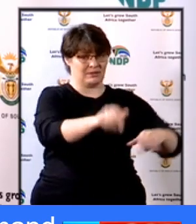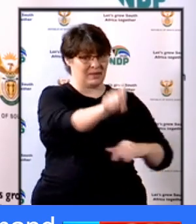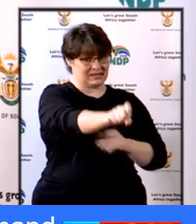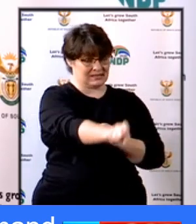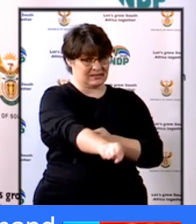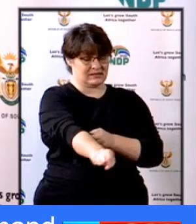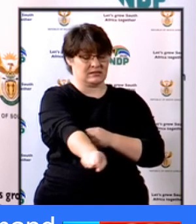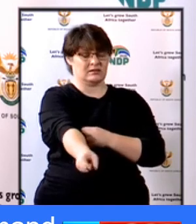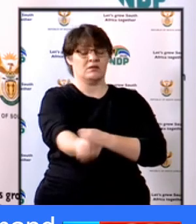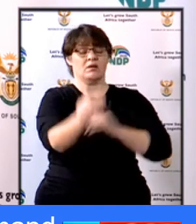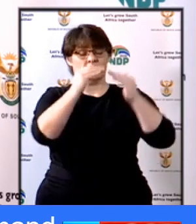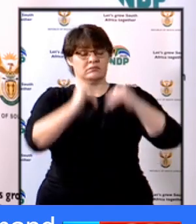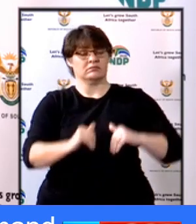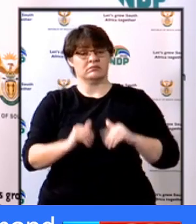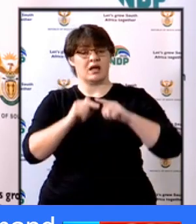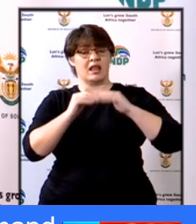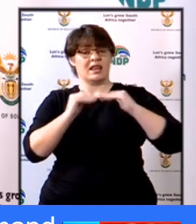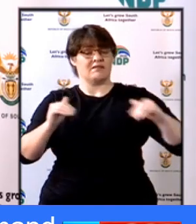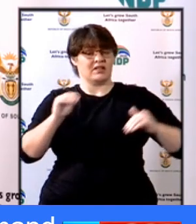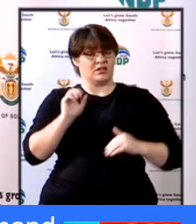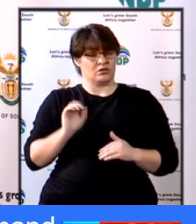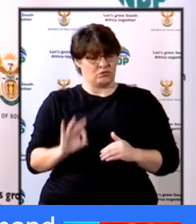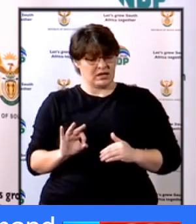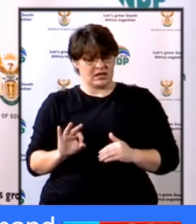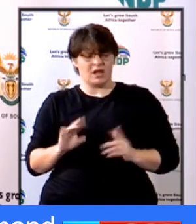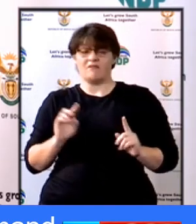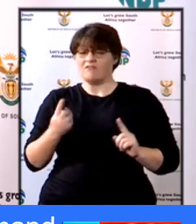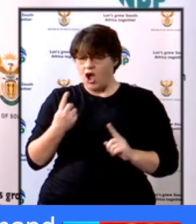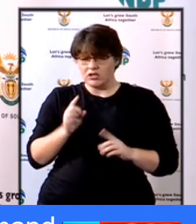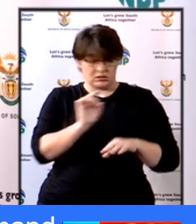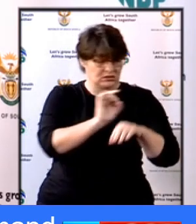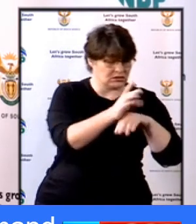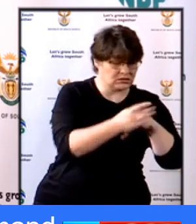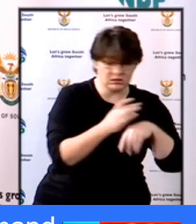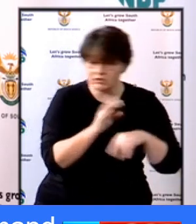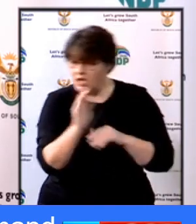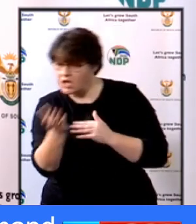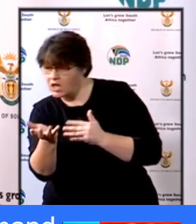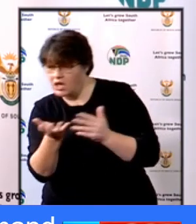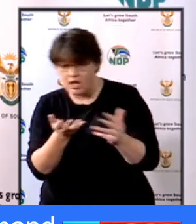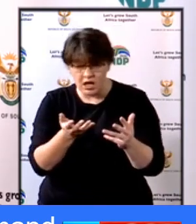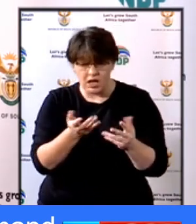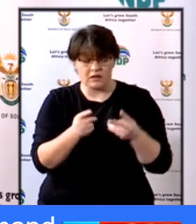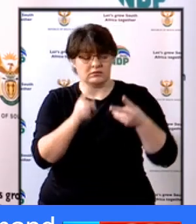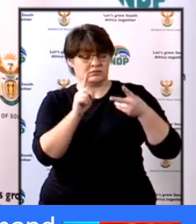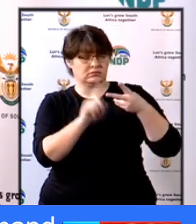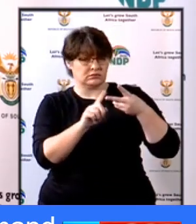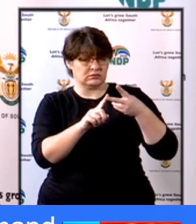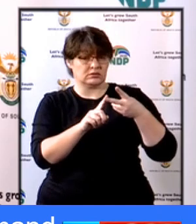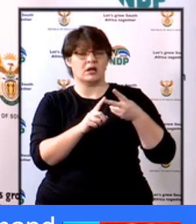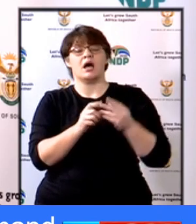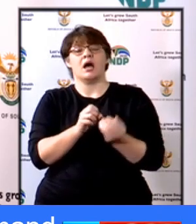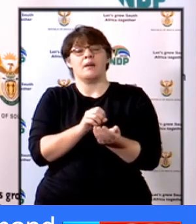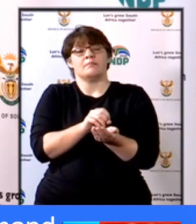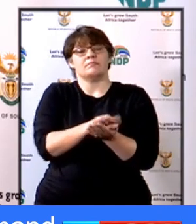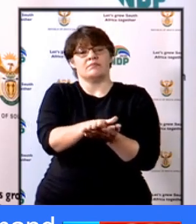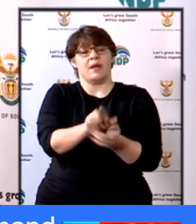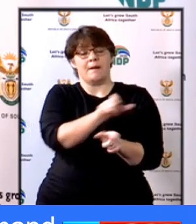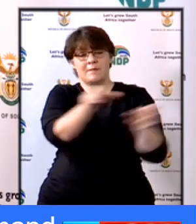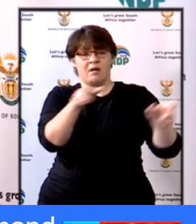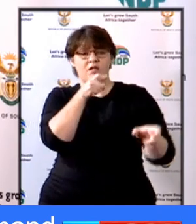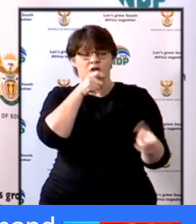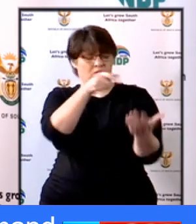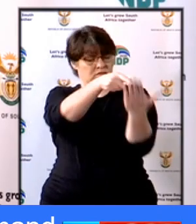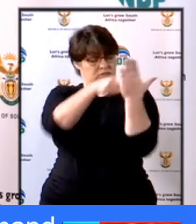3, we've consulted very, very widely. First, we published a framework that was put out for public